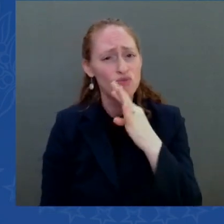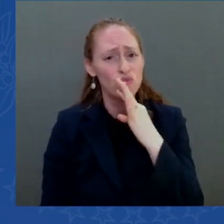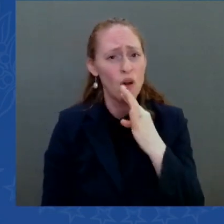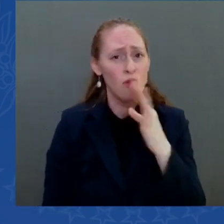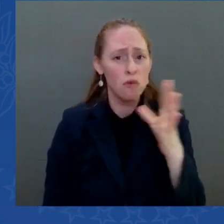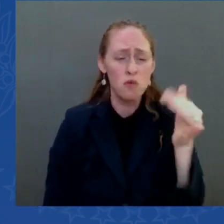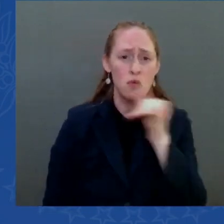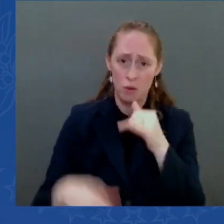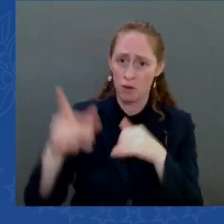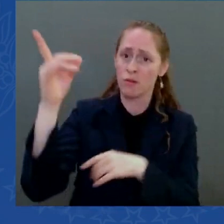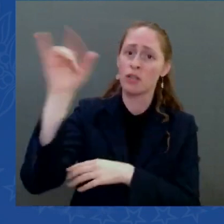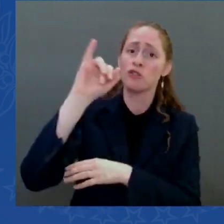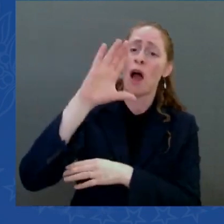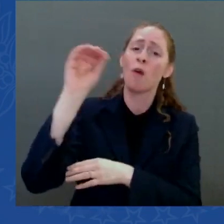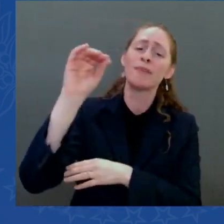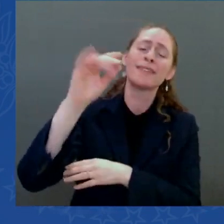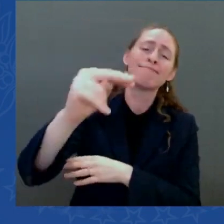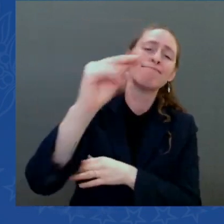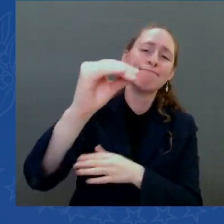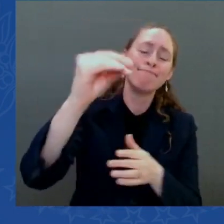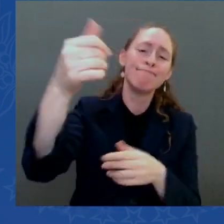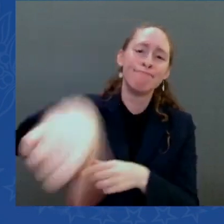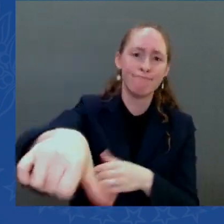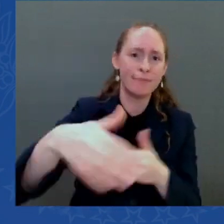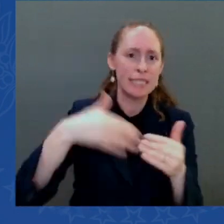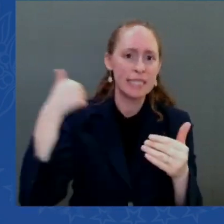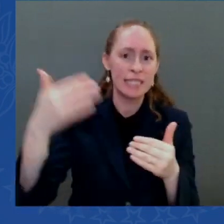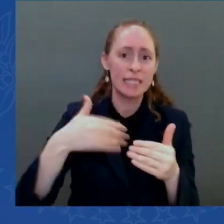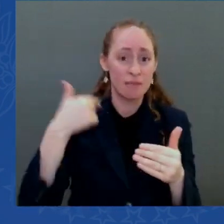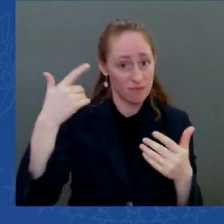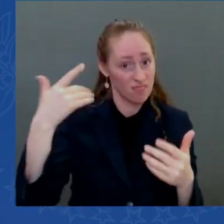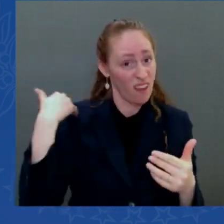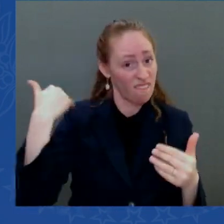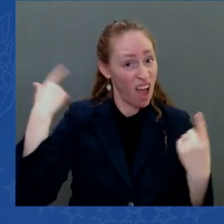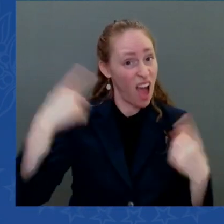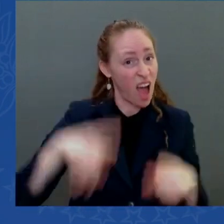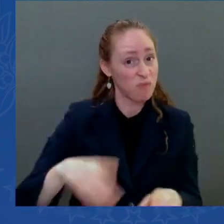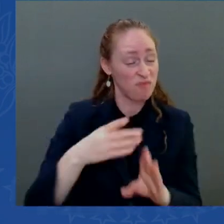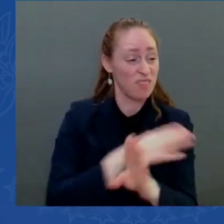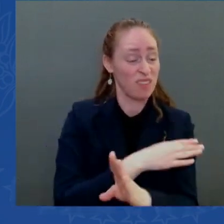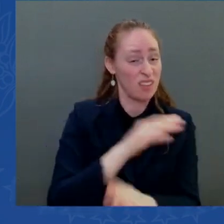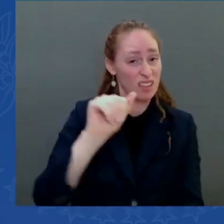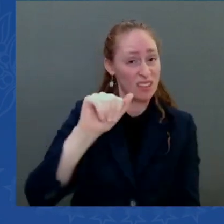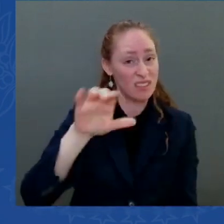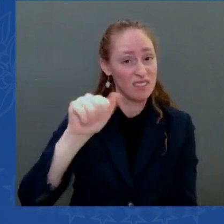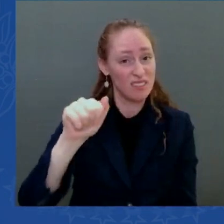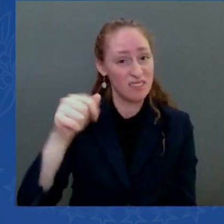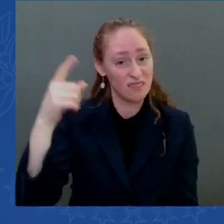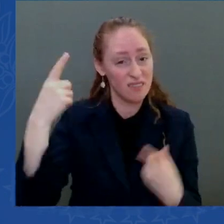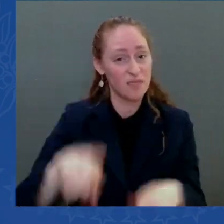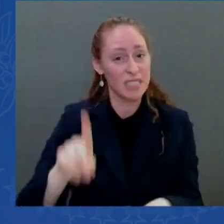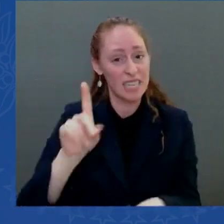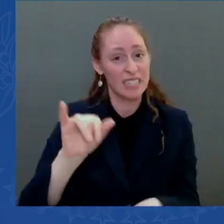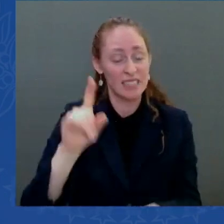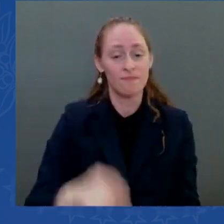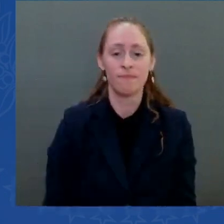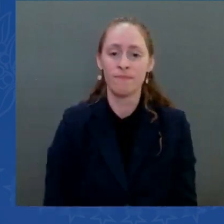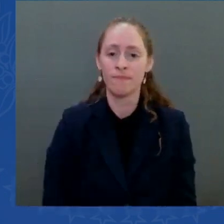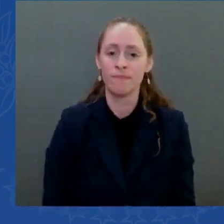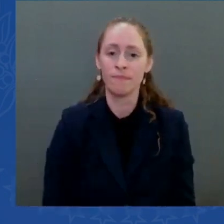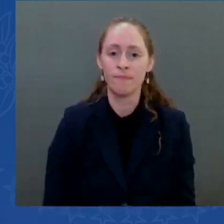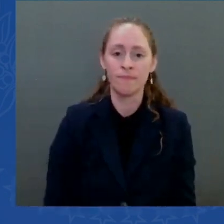before Obamacare. In addition, tens of millions of Americans could lose their coverage, including young people, who will no longer be able to be covered by their parents' plans